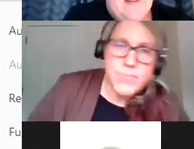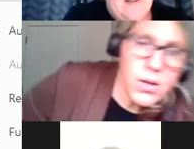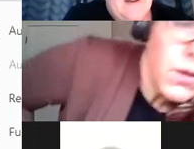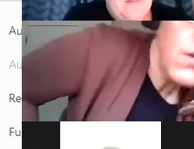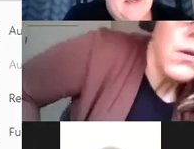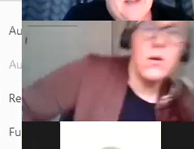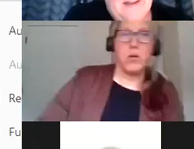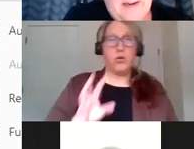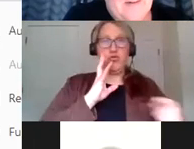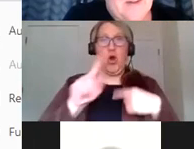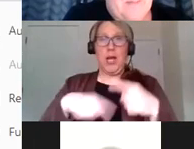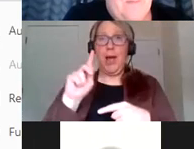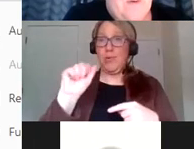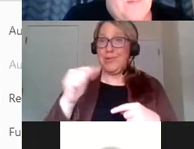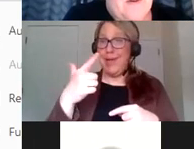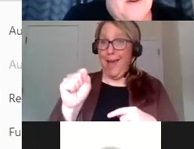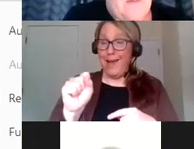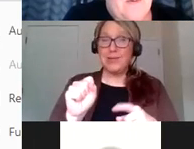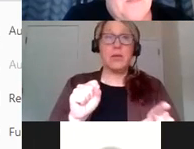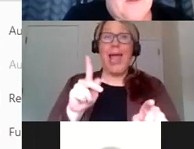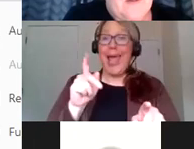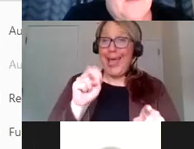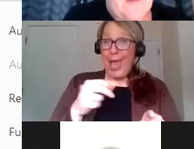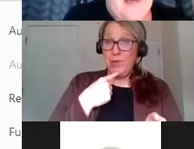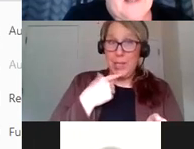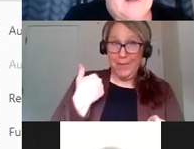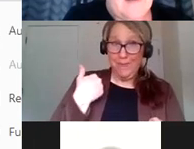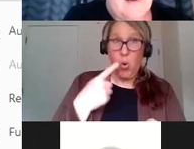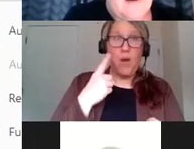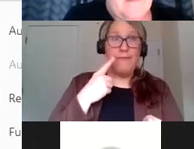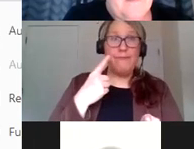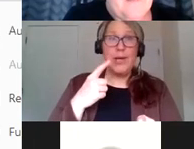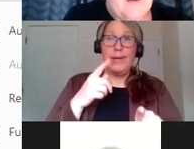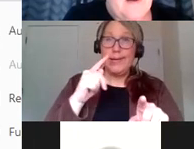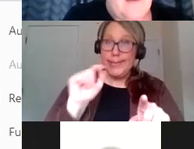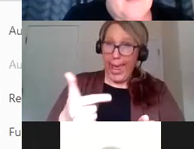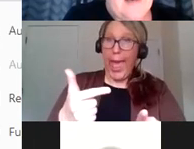tags. And again, like Karen said before, when if we've tagged this,